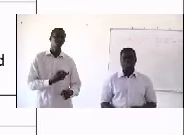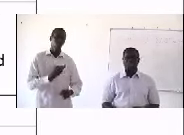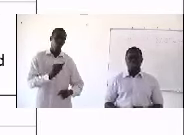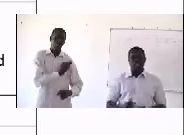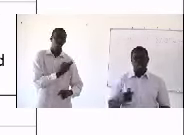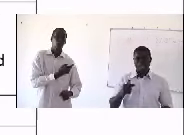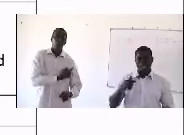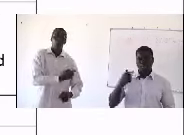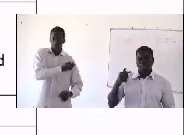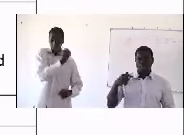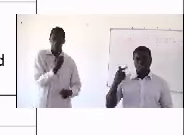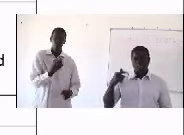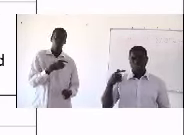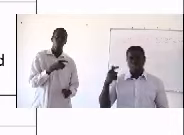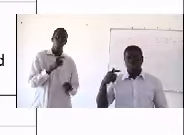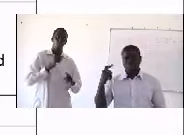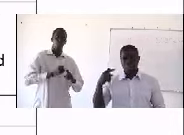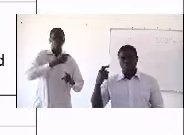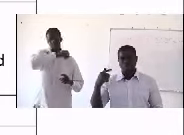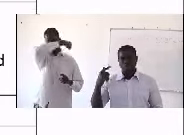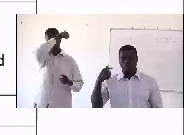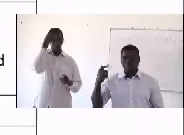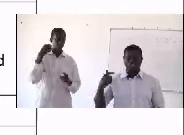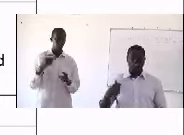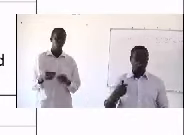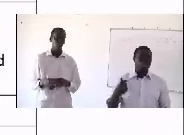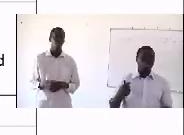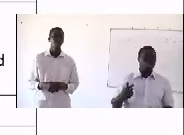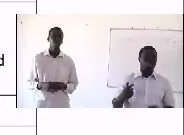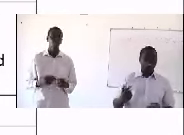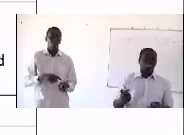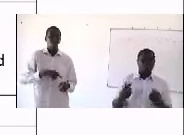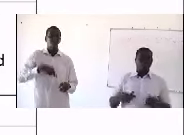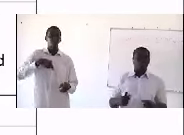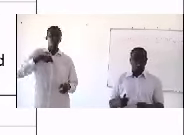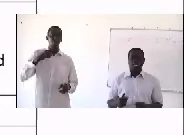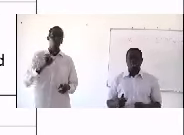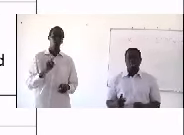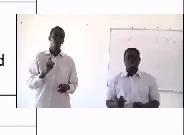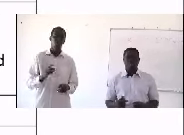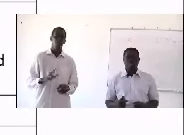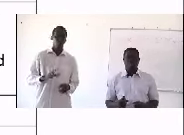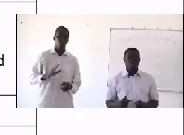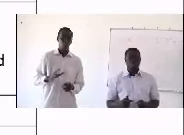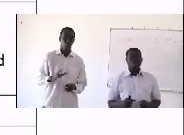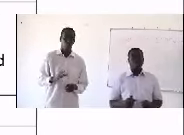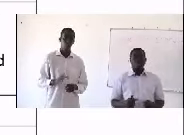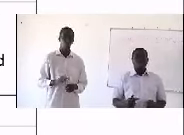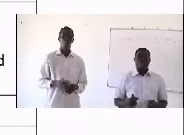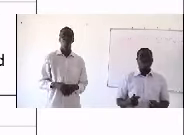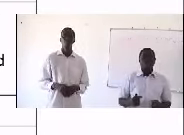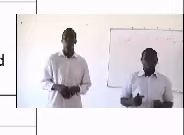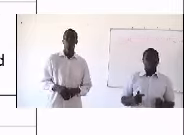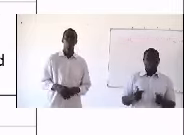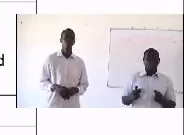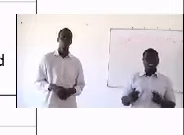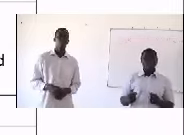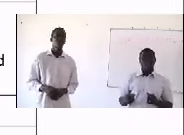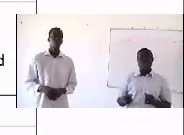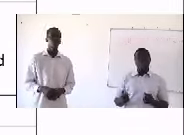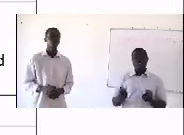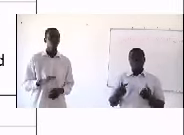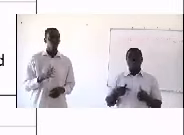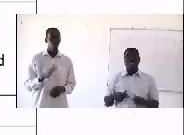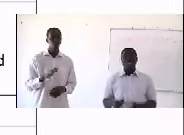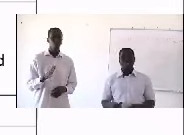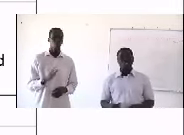an eye, I'm able to feel and then respond to the action. But whereas